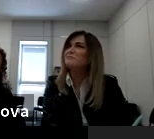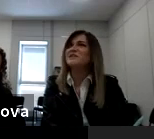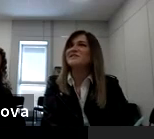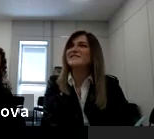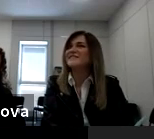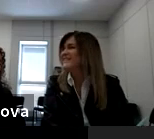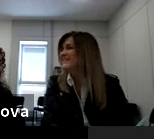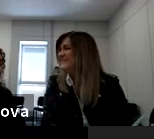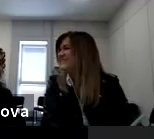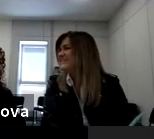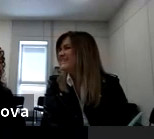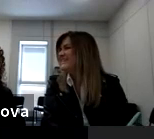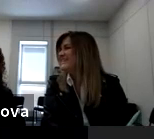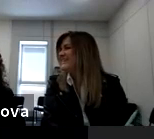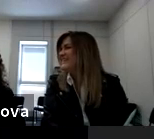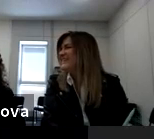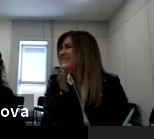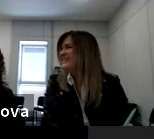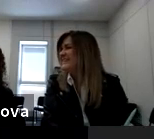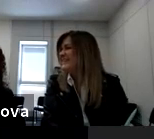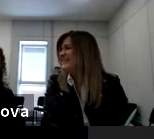4,022 meters. Oh, no,